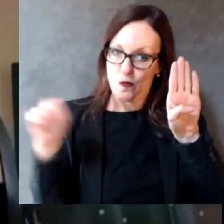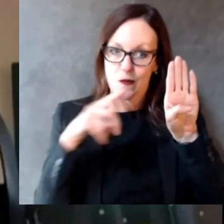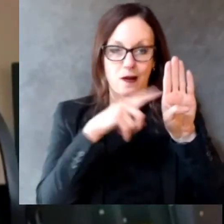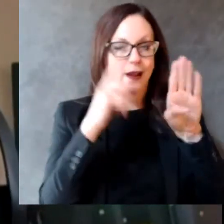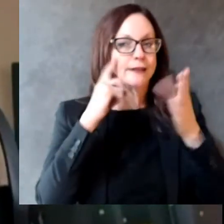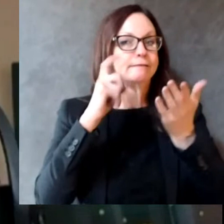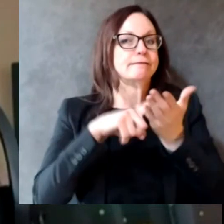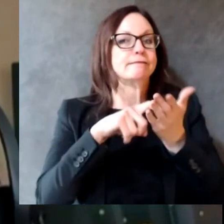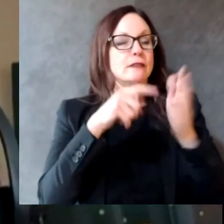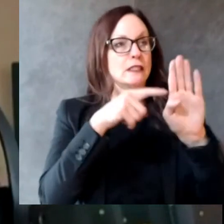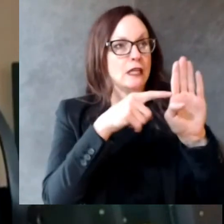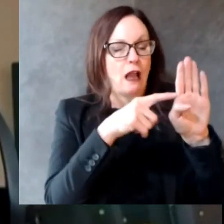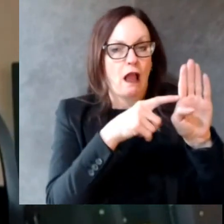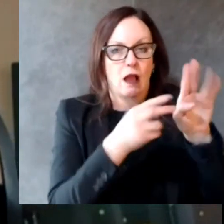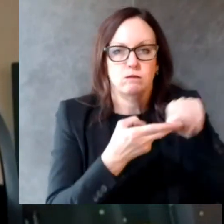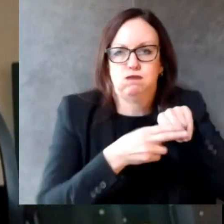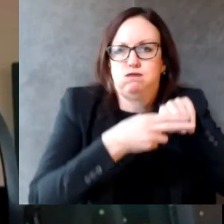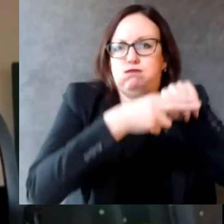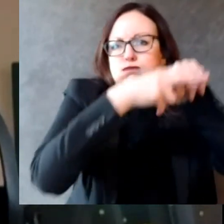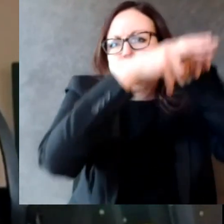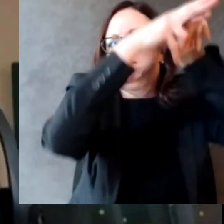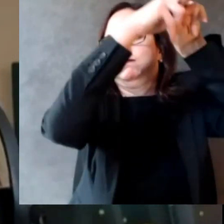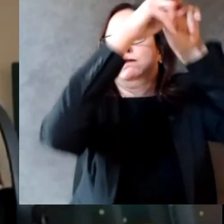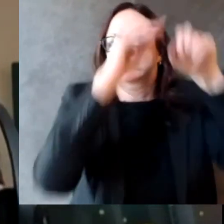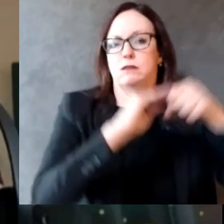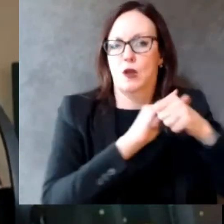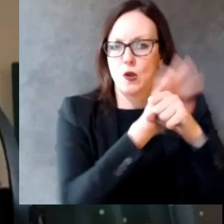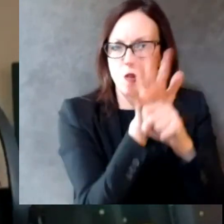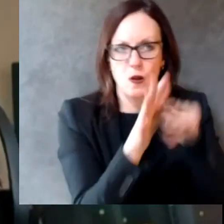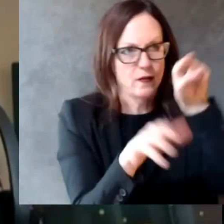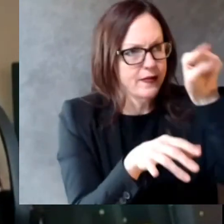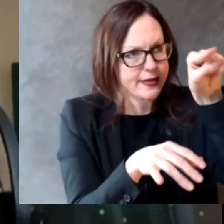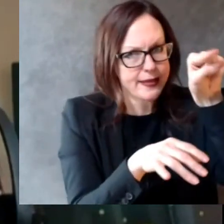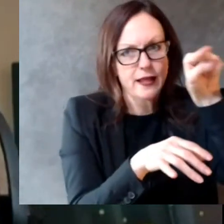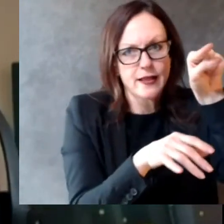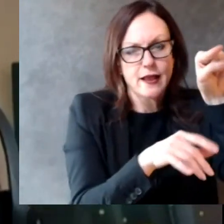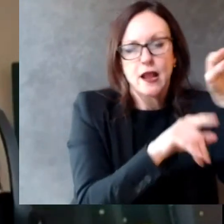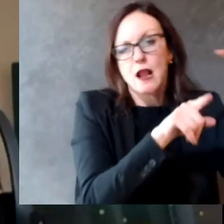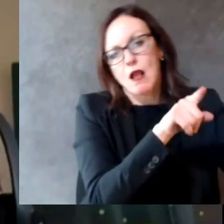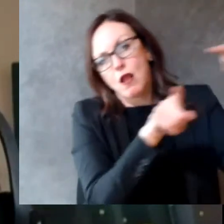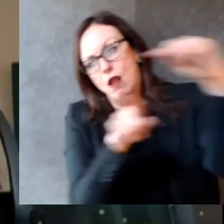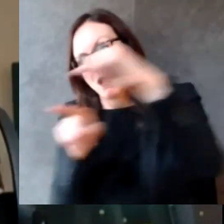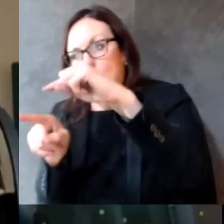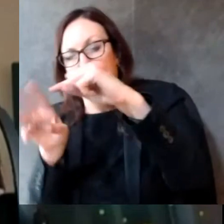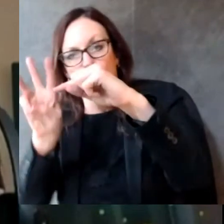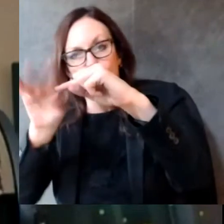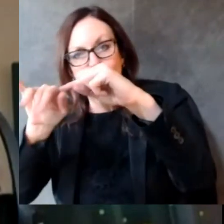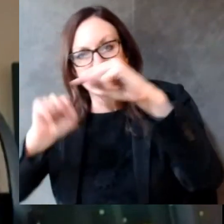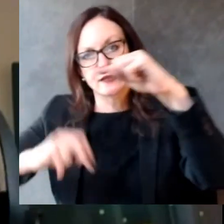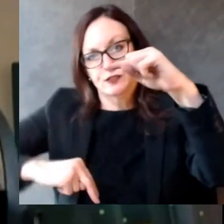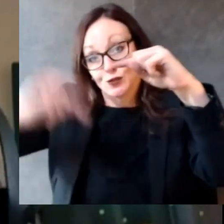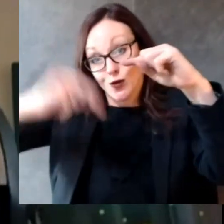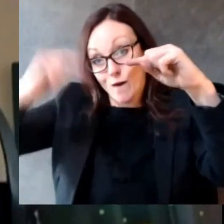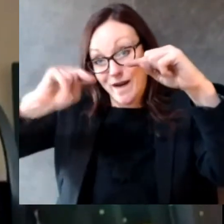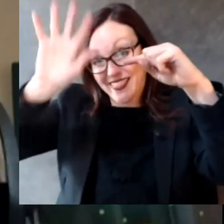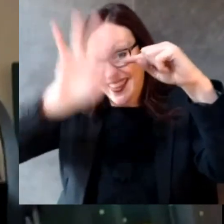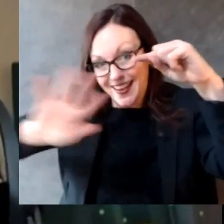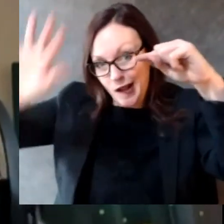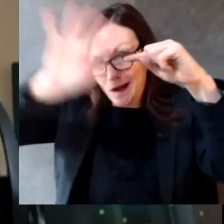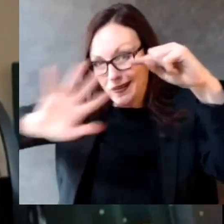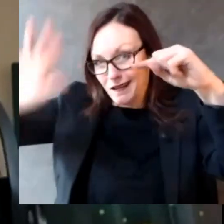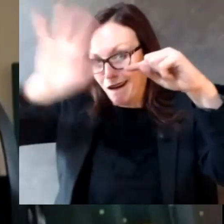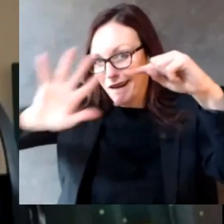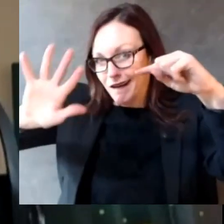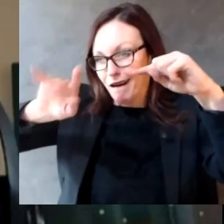into Wisconsin. And so that could certainly be a piece. I do want to emphasize that we have